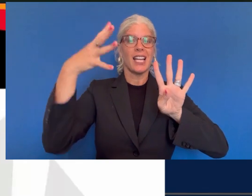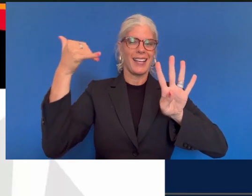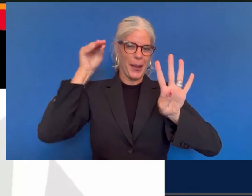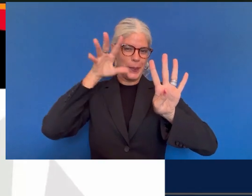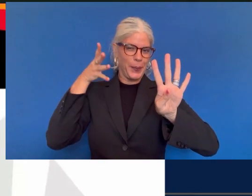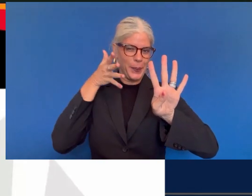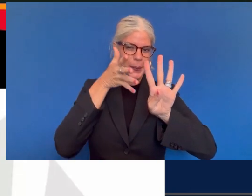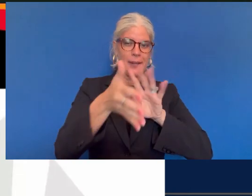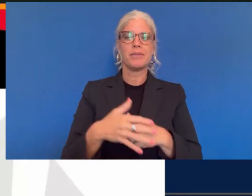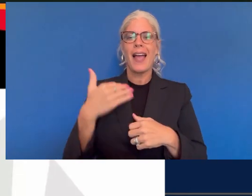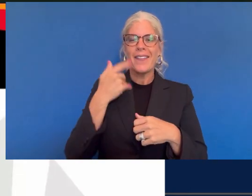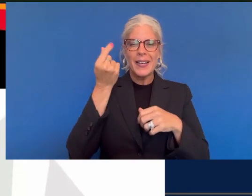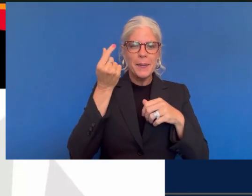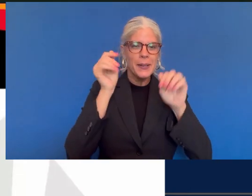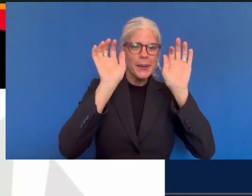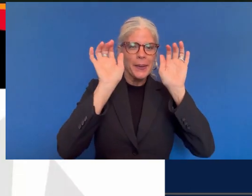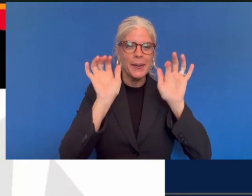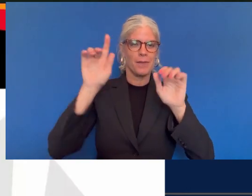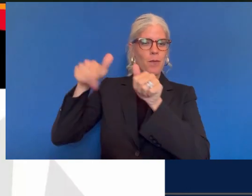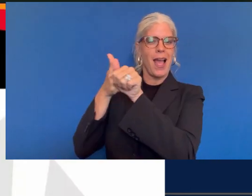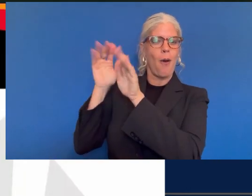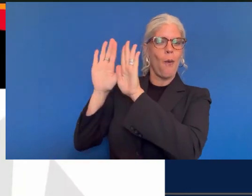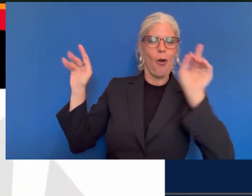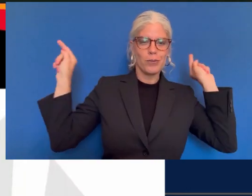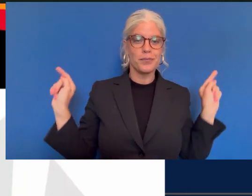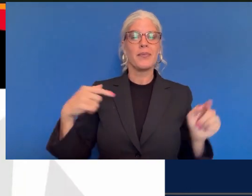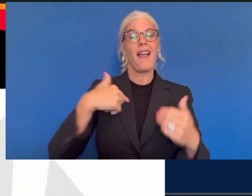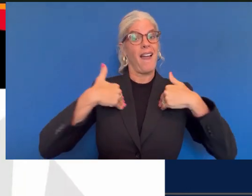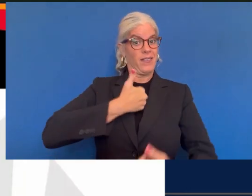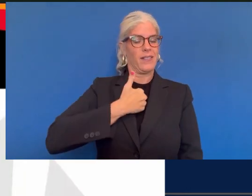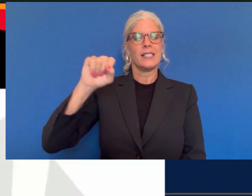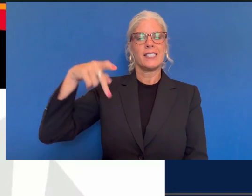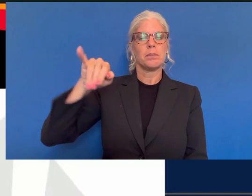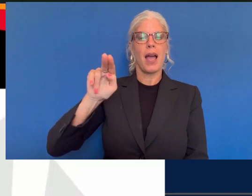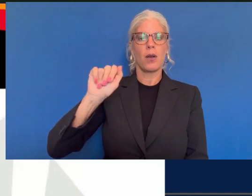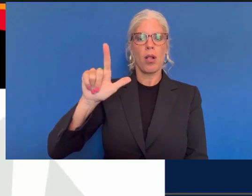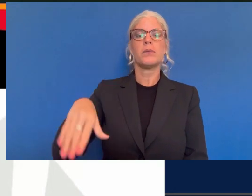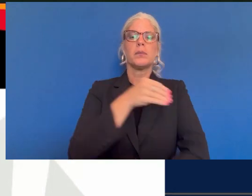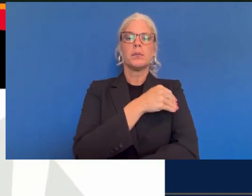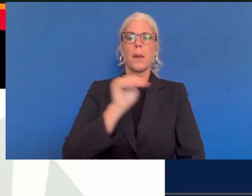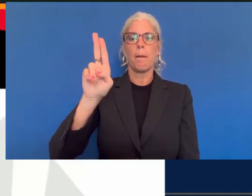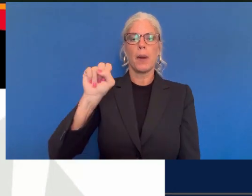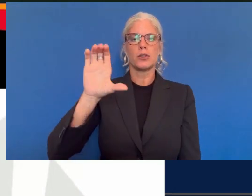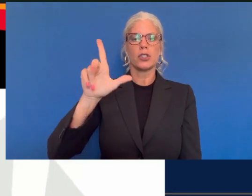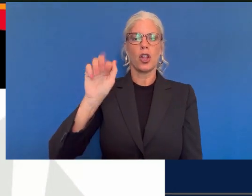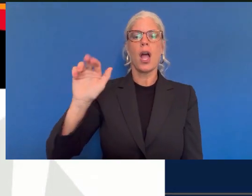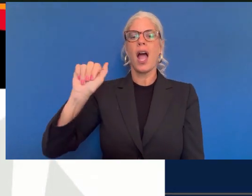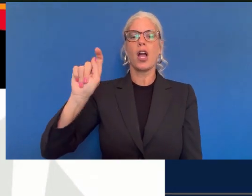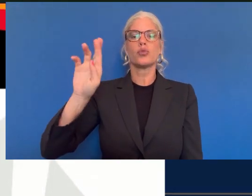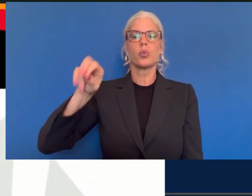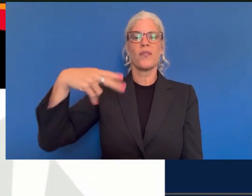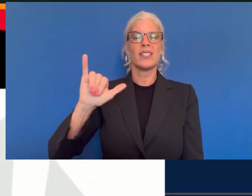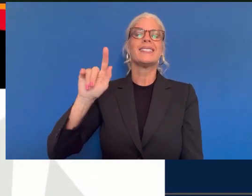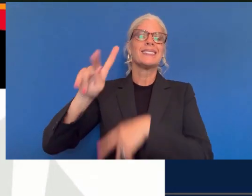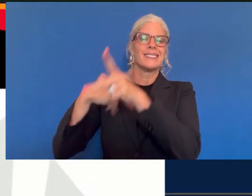sun coming through the window and just some trinkets up on the wall behind me. I have spinal muscular atrophy type 2. I